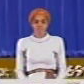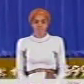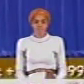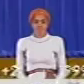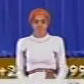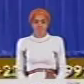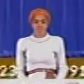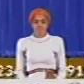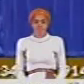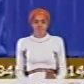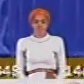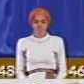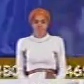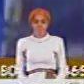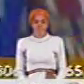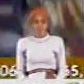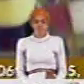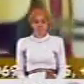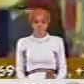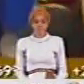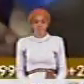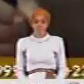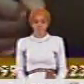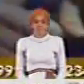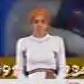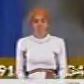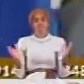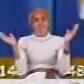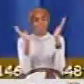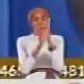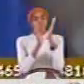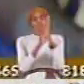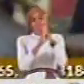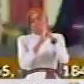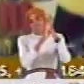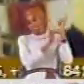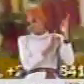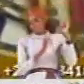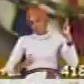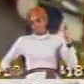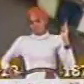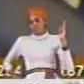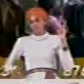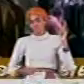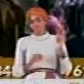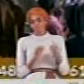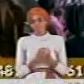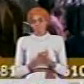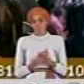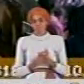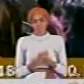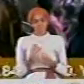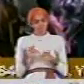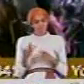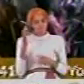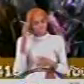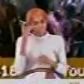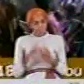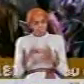gode ma Allah. Praise the Lord. Did you hear what she said?